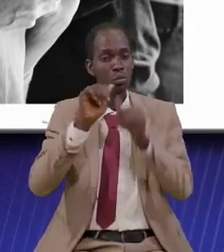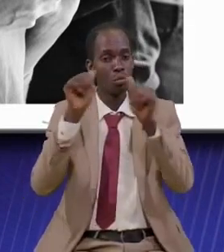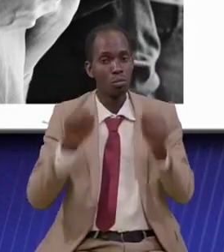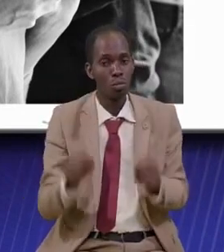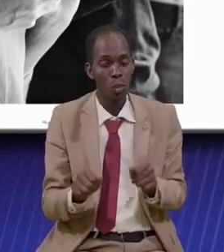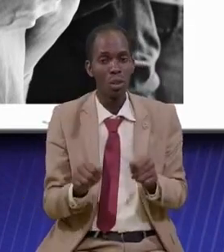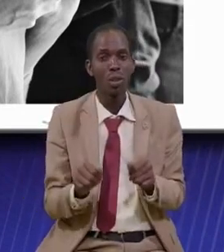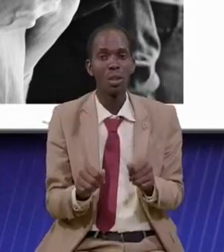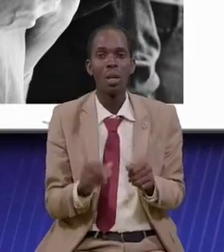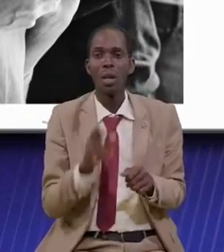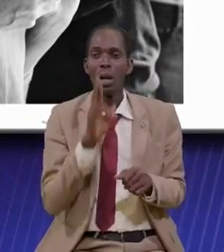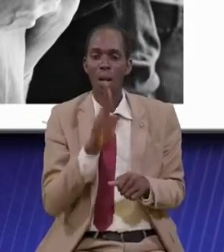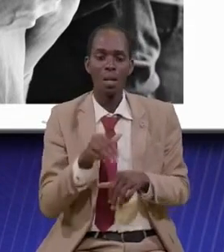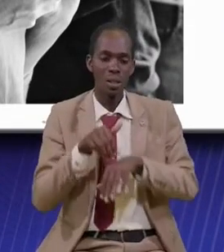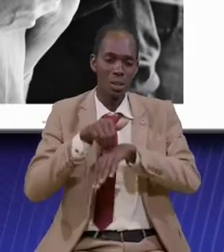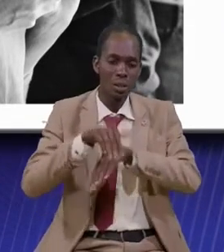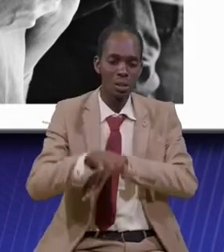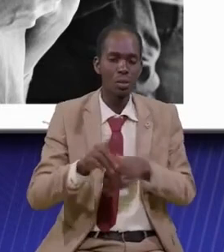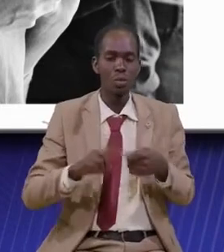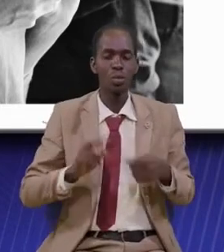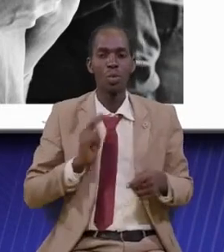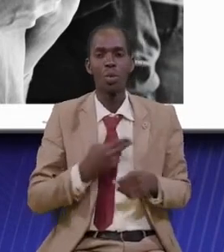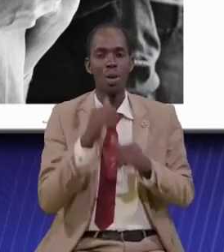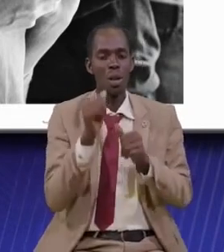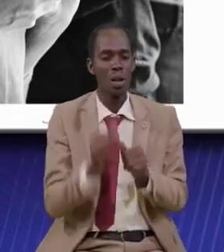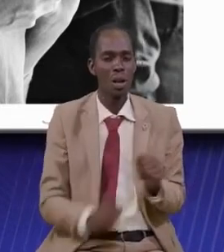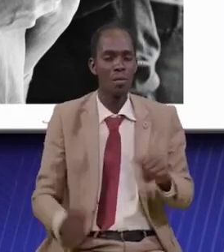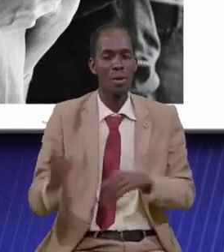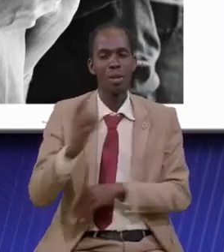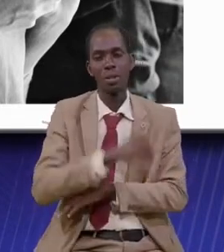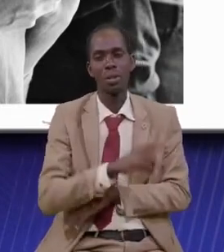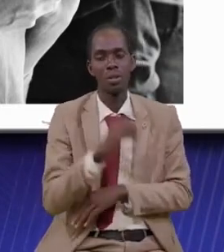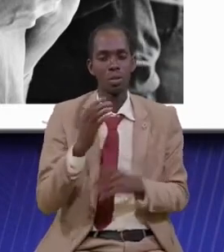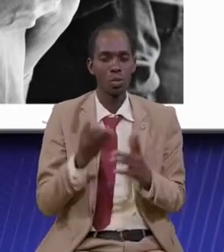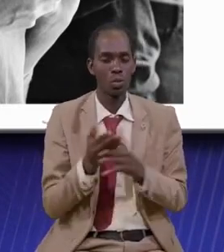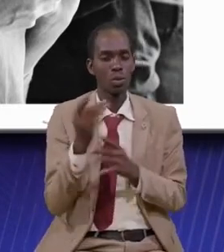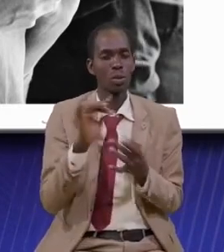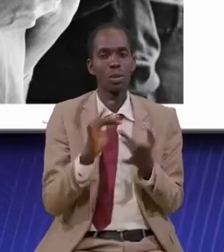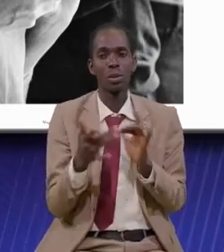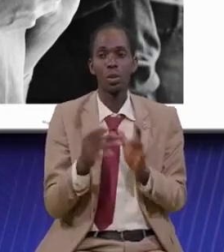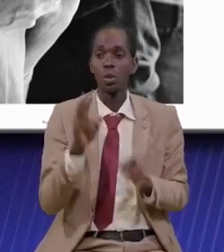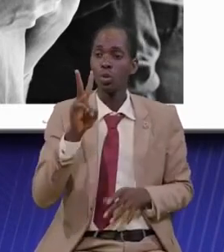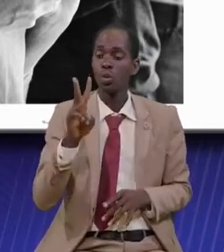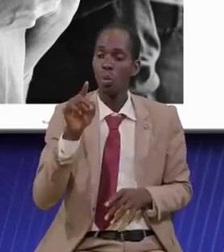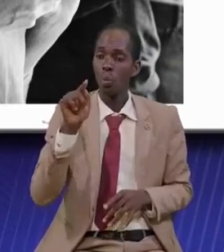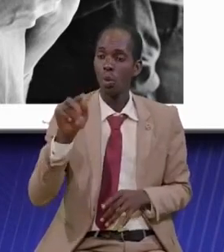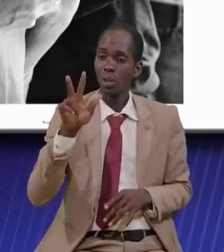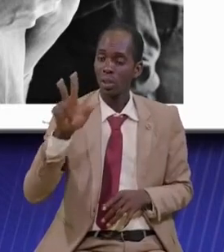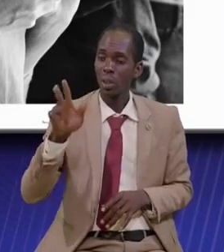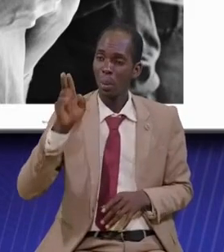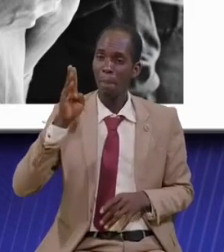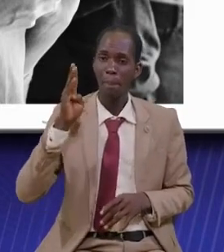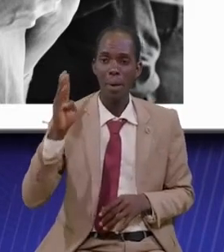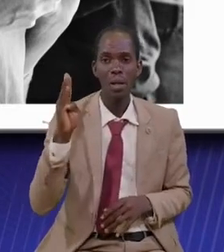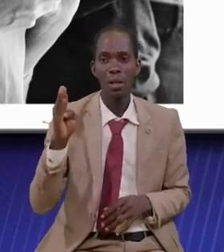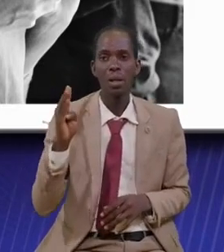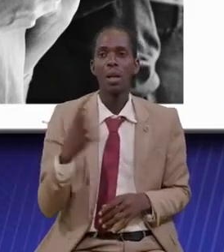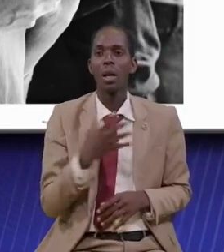are being thrown at us every day. 3.2 billion on a daily basis. And then we have